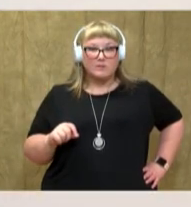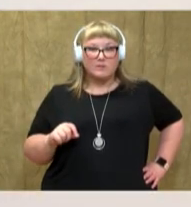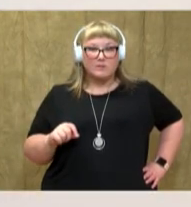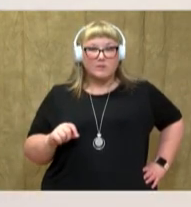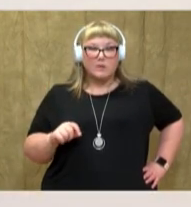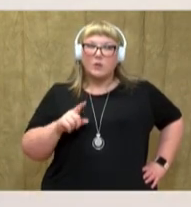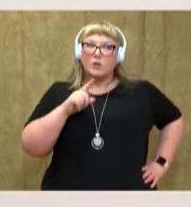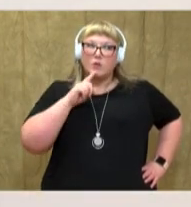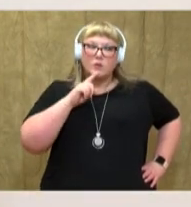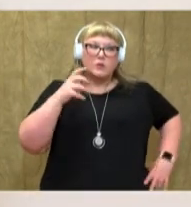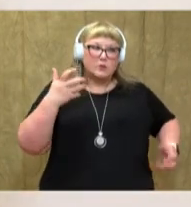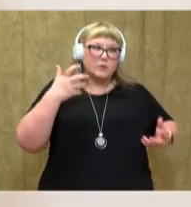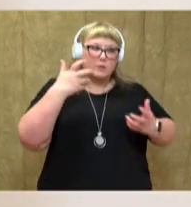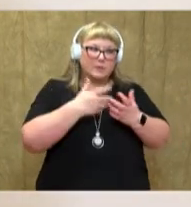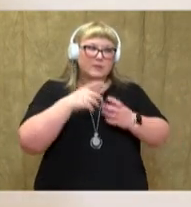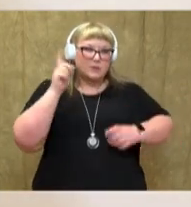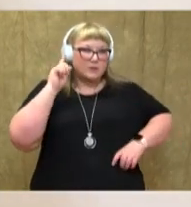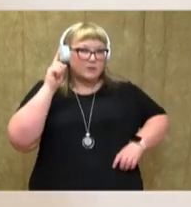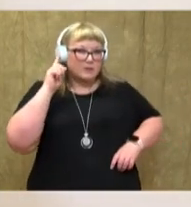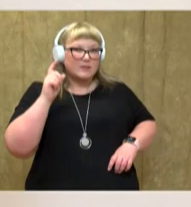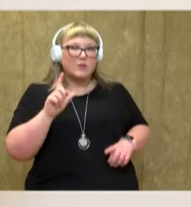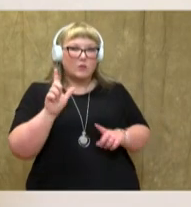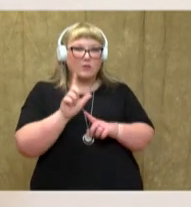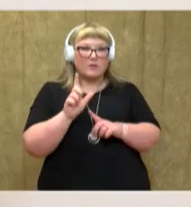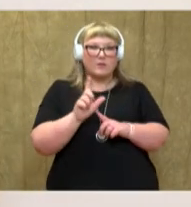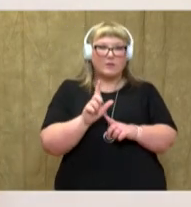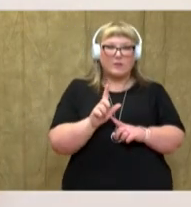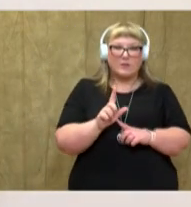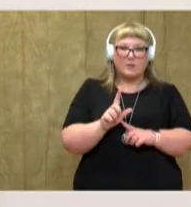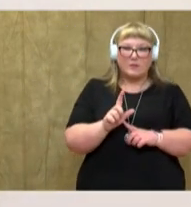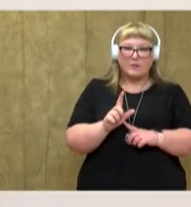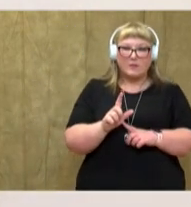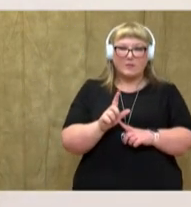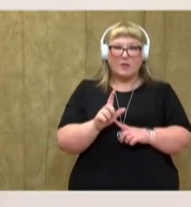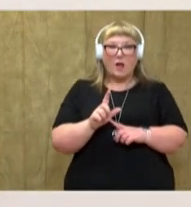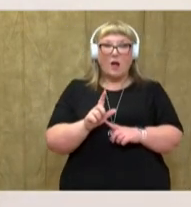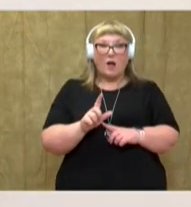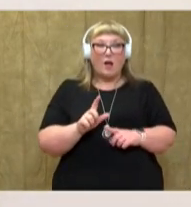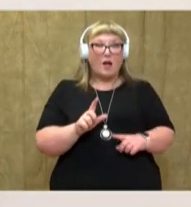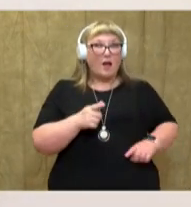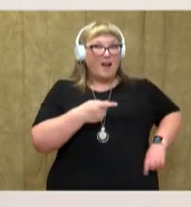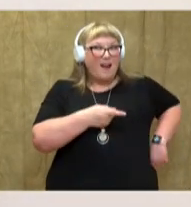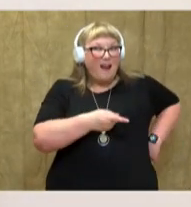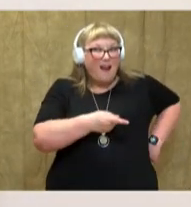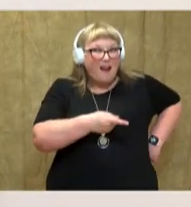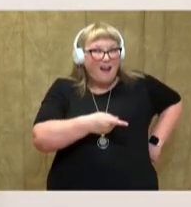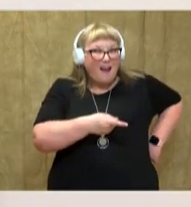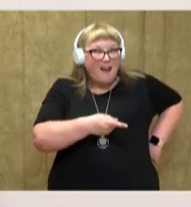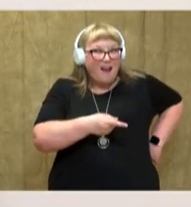We need to make sure that we're matching up the sounds to our letters. So let's look here.